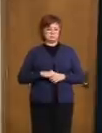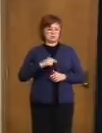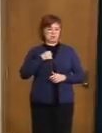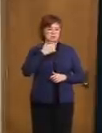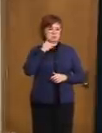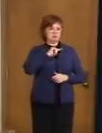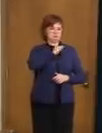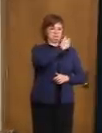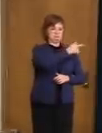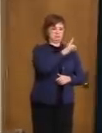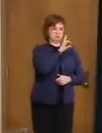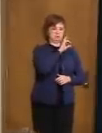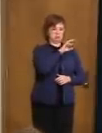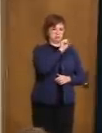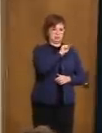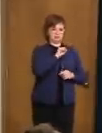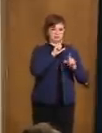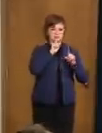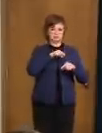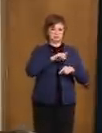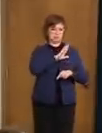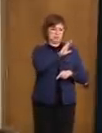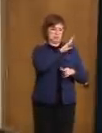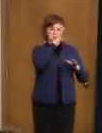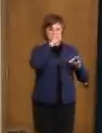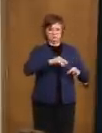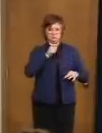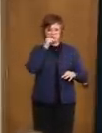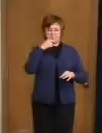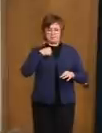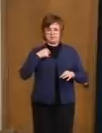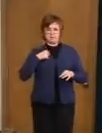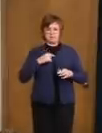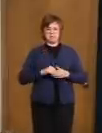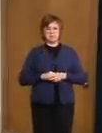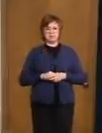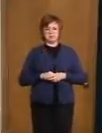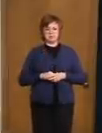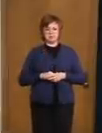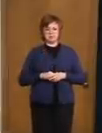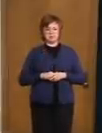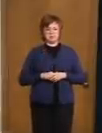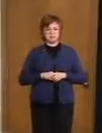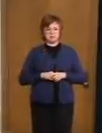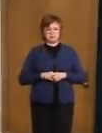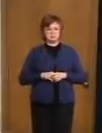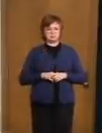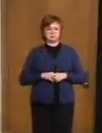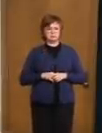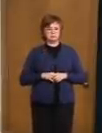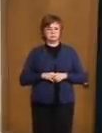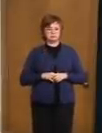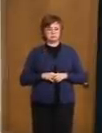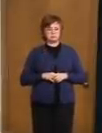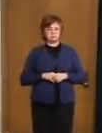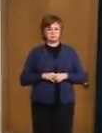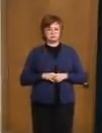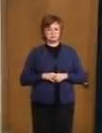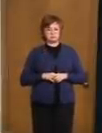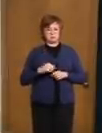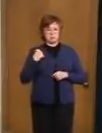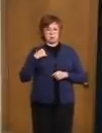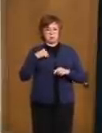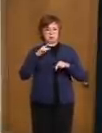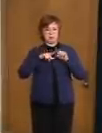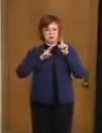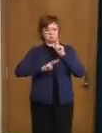to Dr. Shahab very quickly, as it ultimately would be his recommendation, but I would say that this is too early for us to